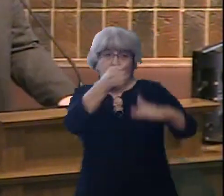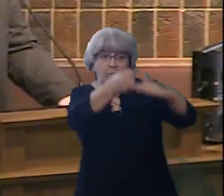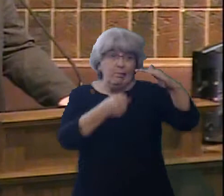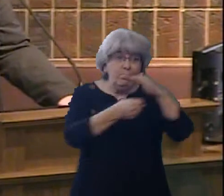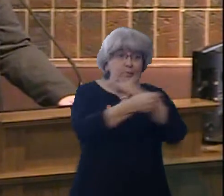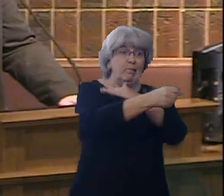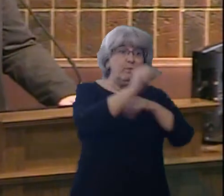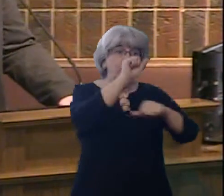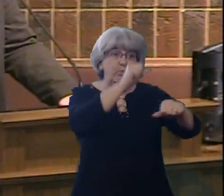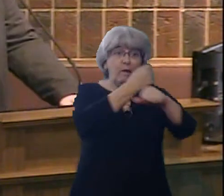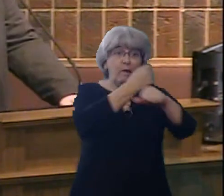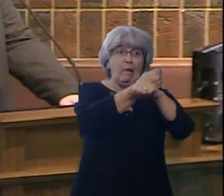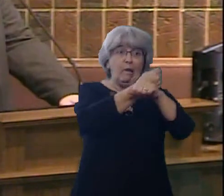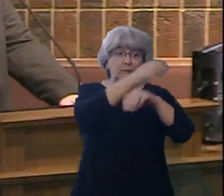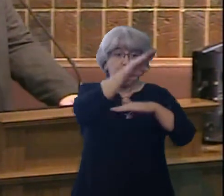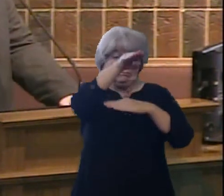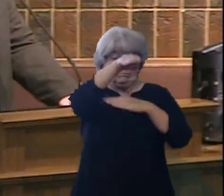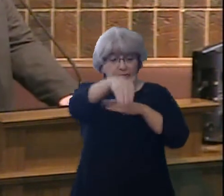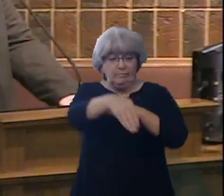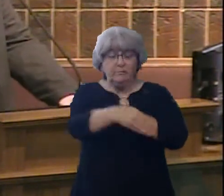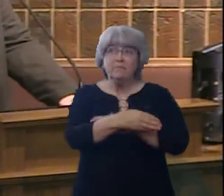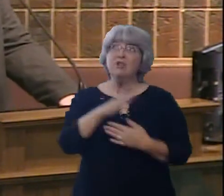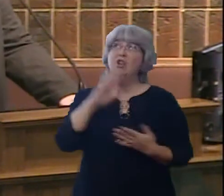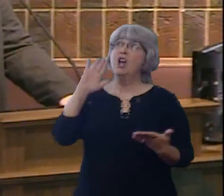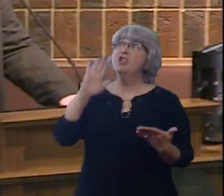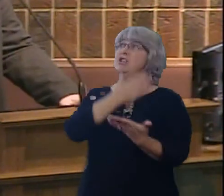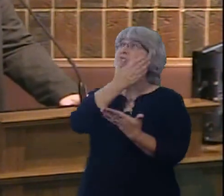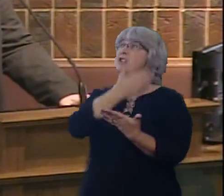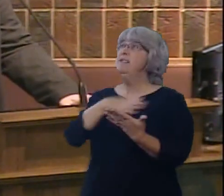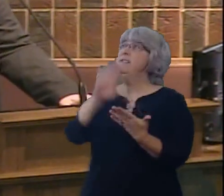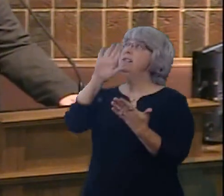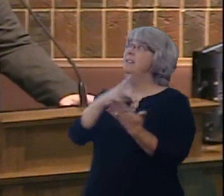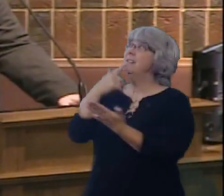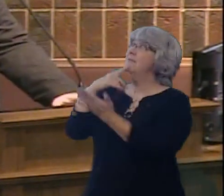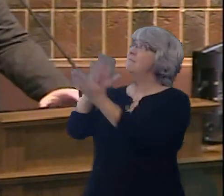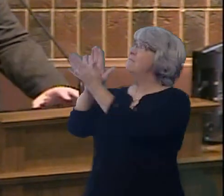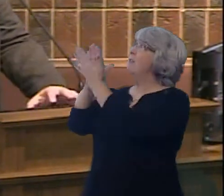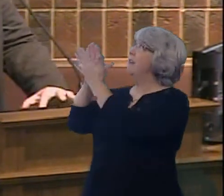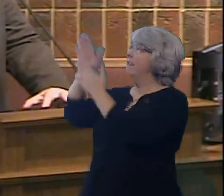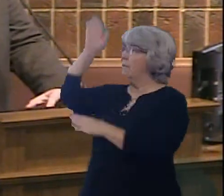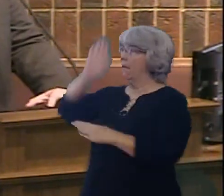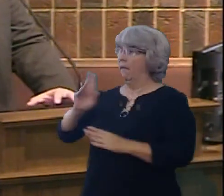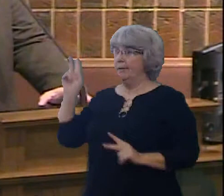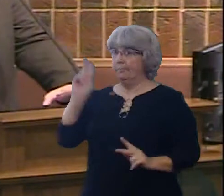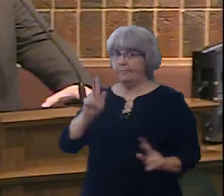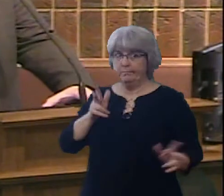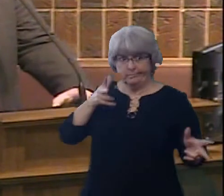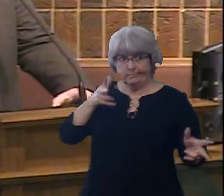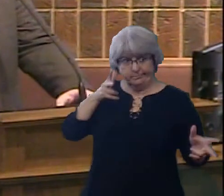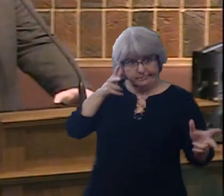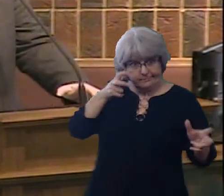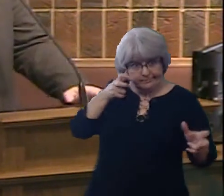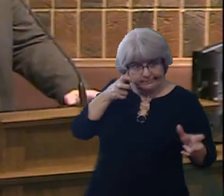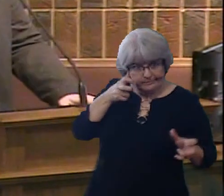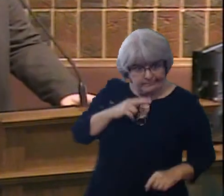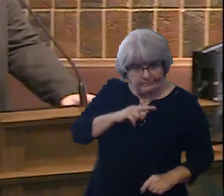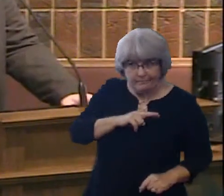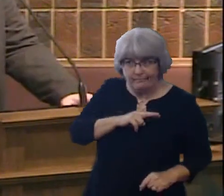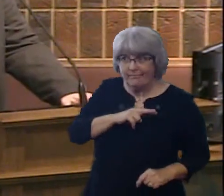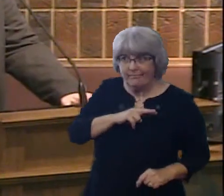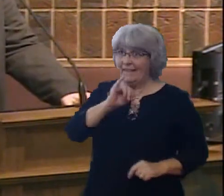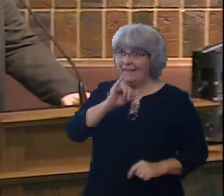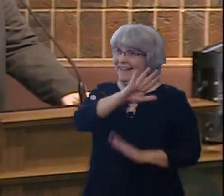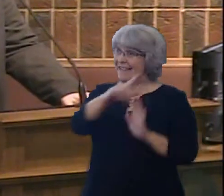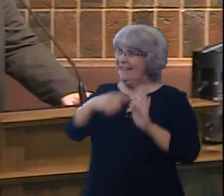he was singing and praising God, and everybody was listening to Paul as he gave this example. He lived a life of